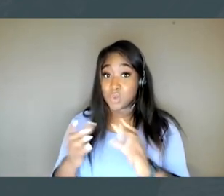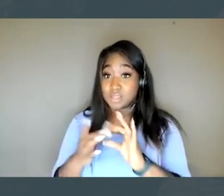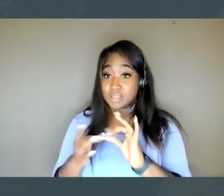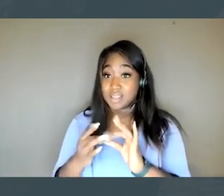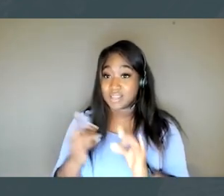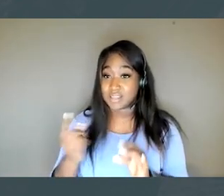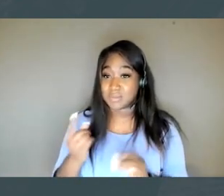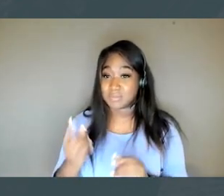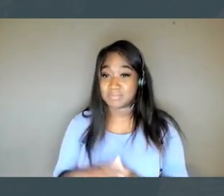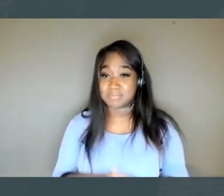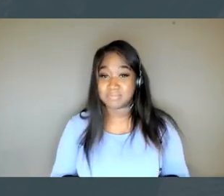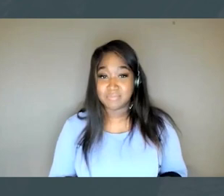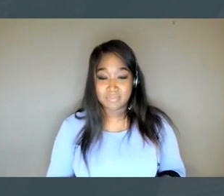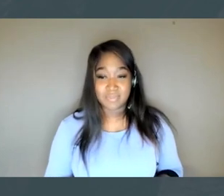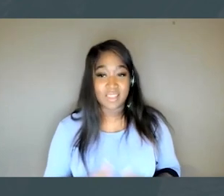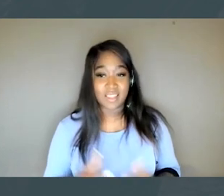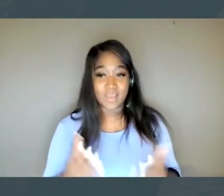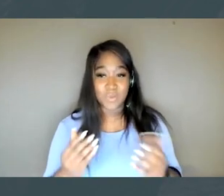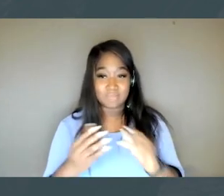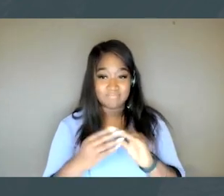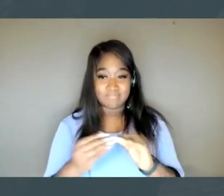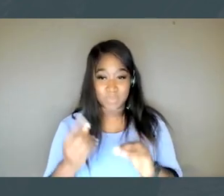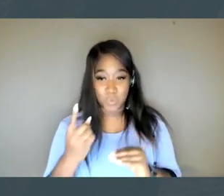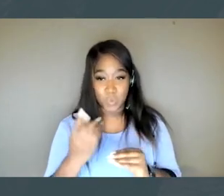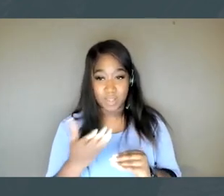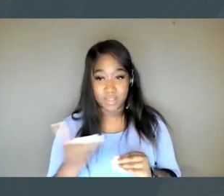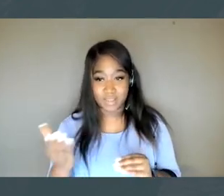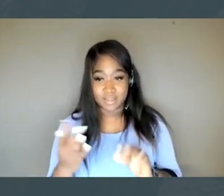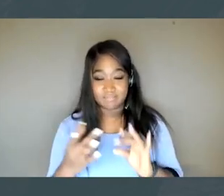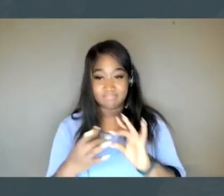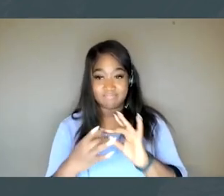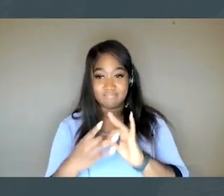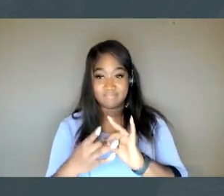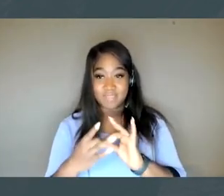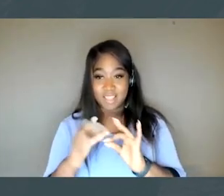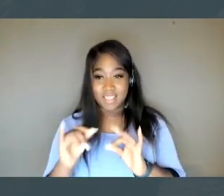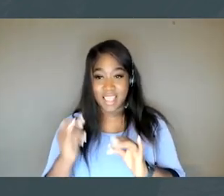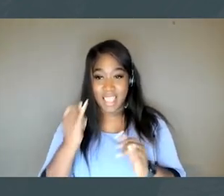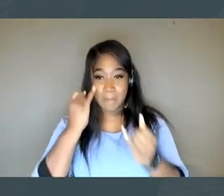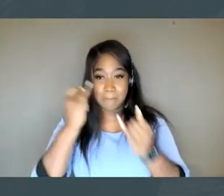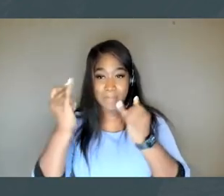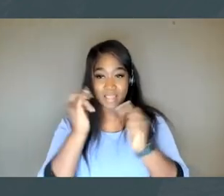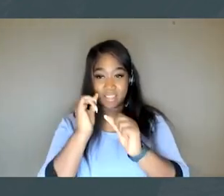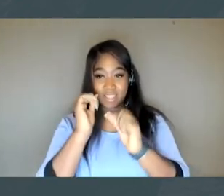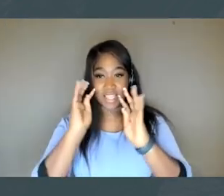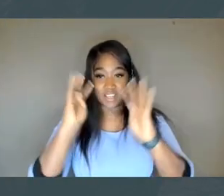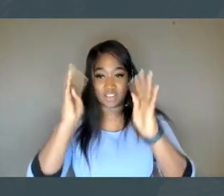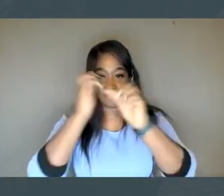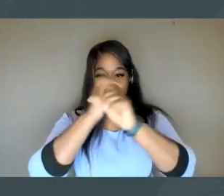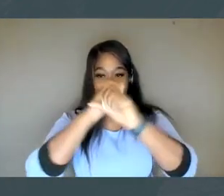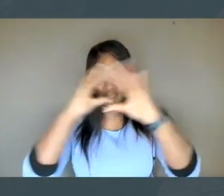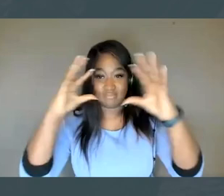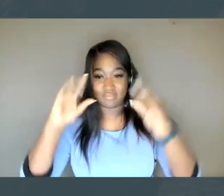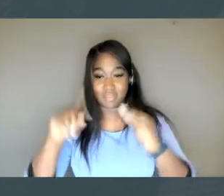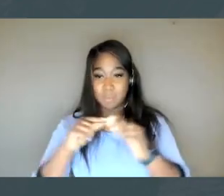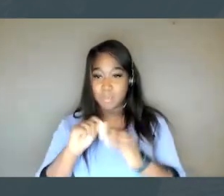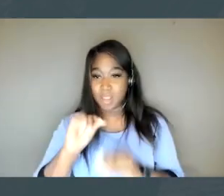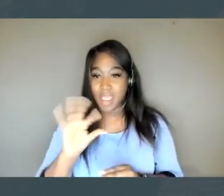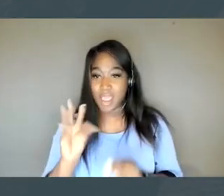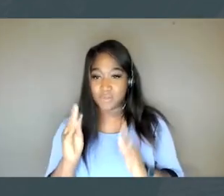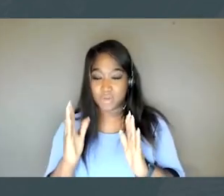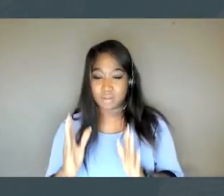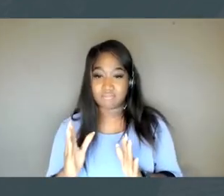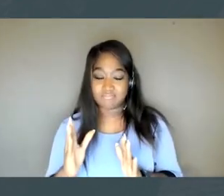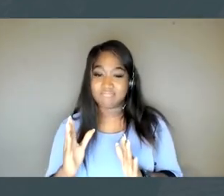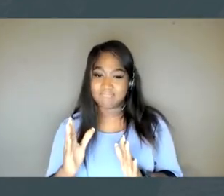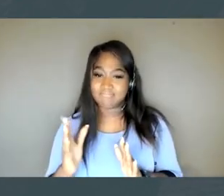I was going to say one thing, just in terms of, though, that imagination about Africa. I mean, that was also something that, you know, African